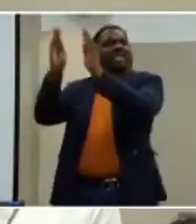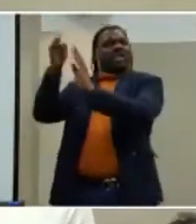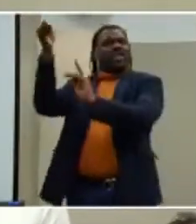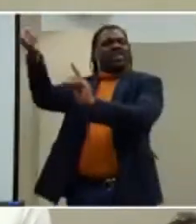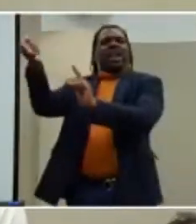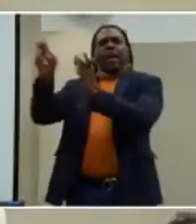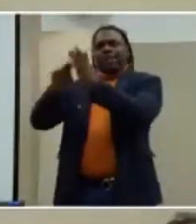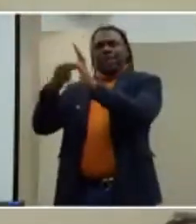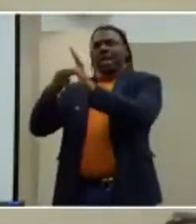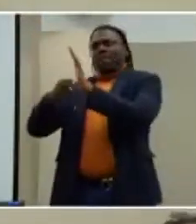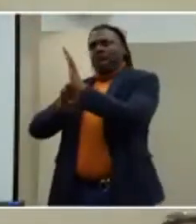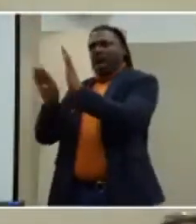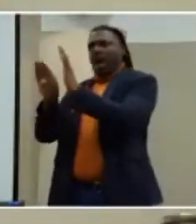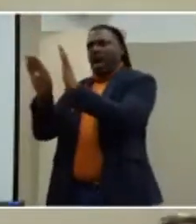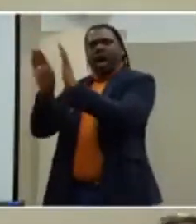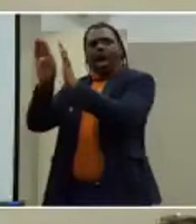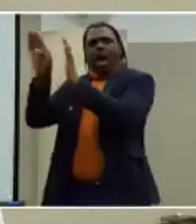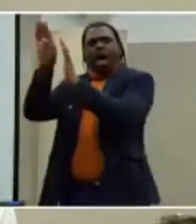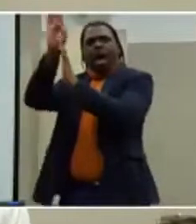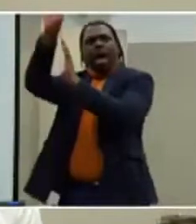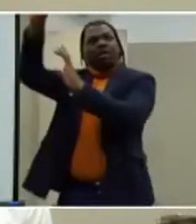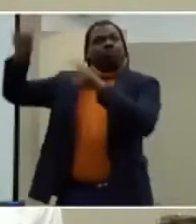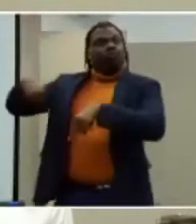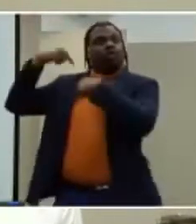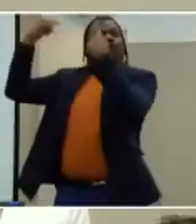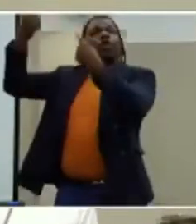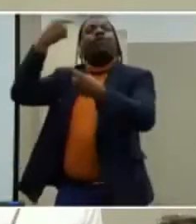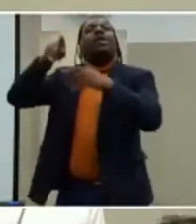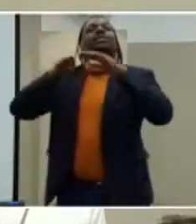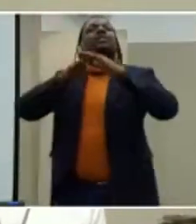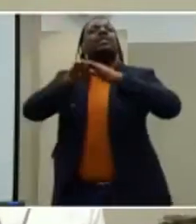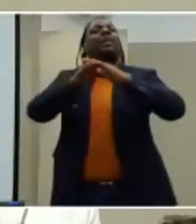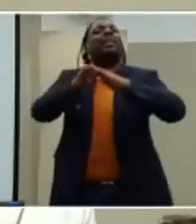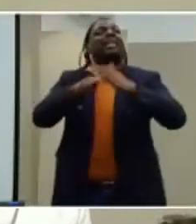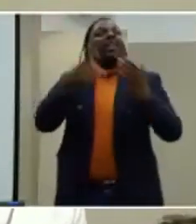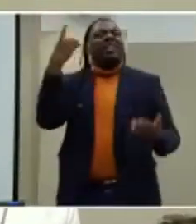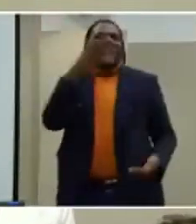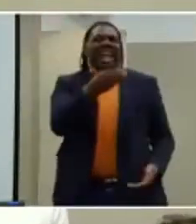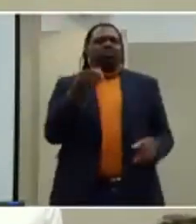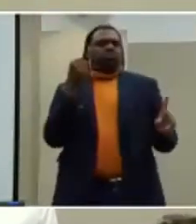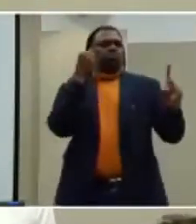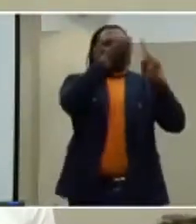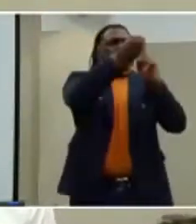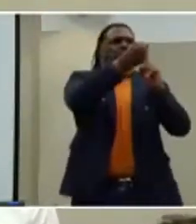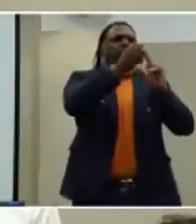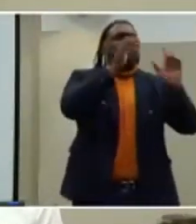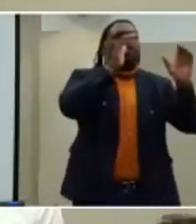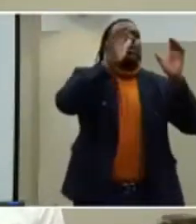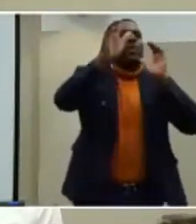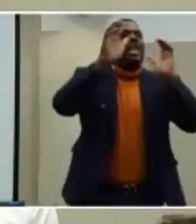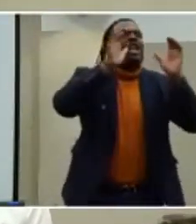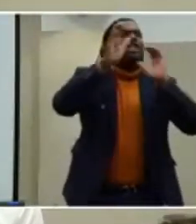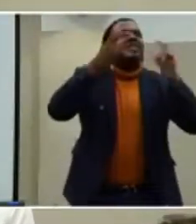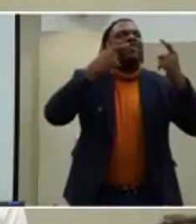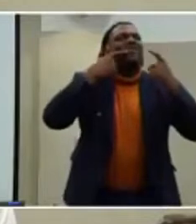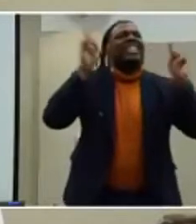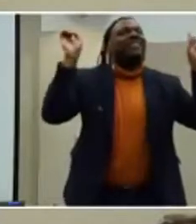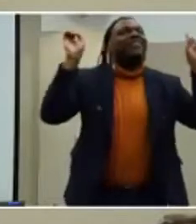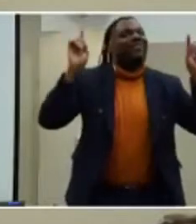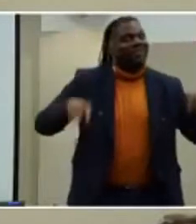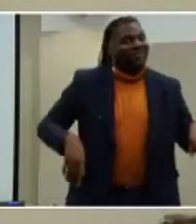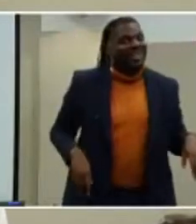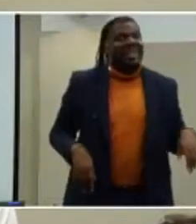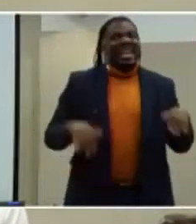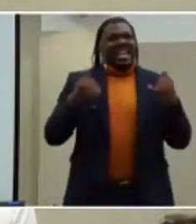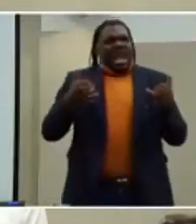great strides over the years for accessibility and effective communication. Except here in